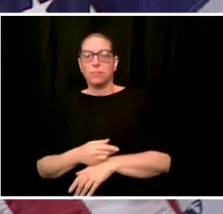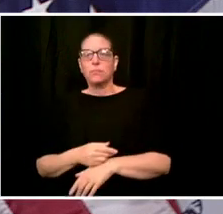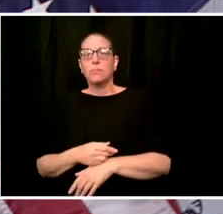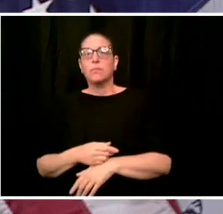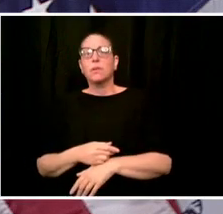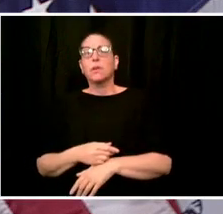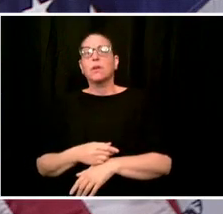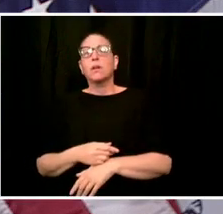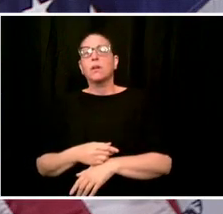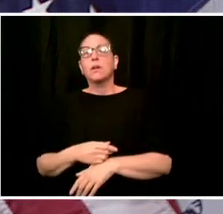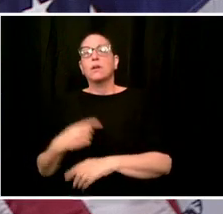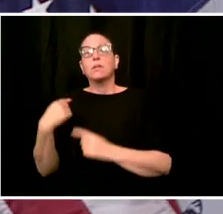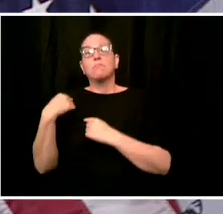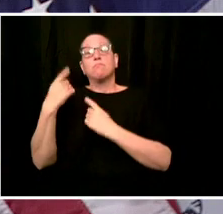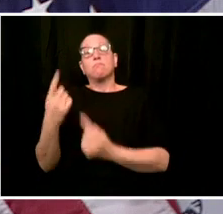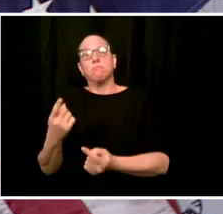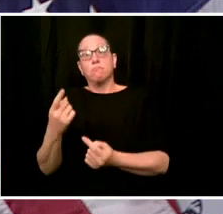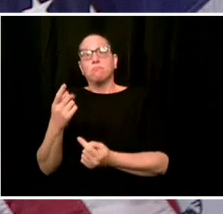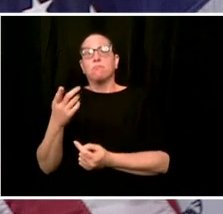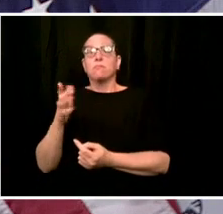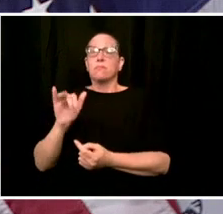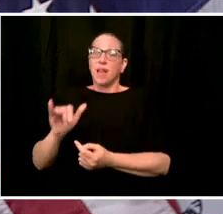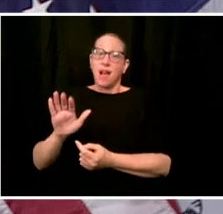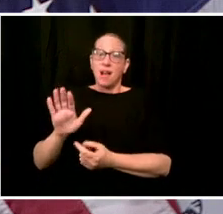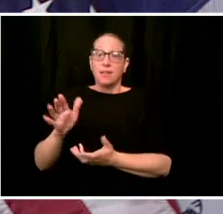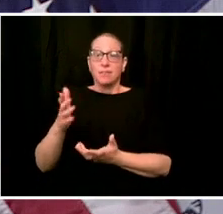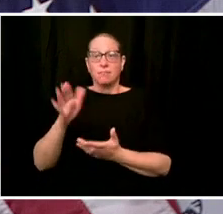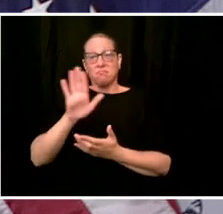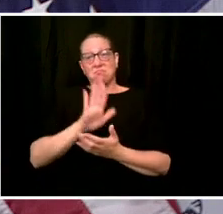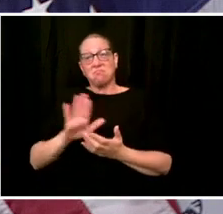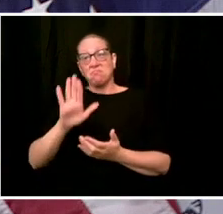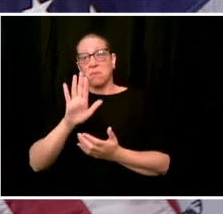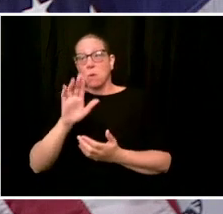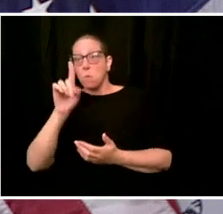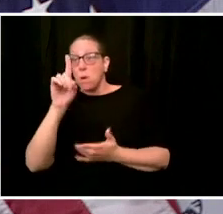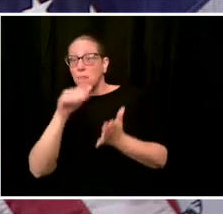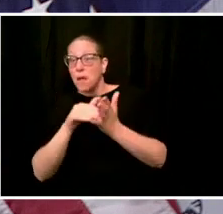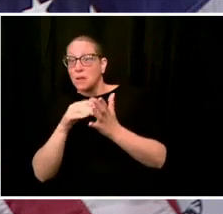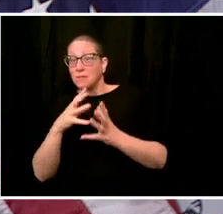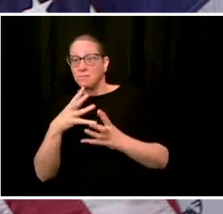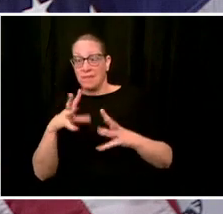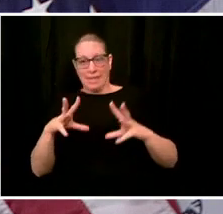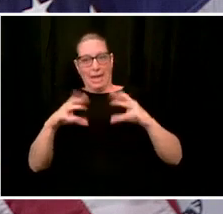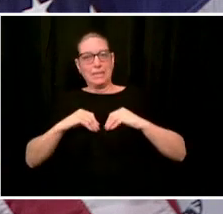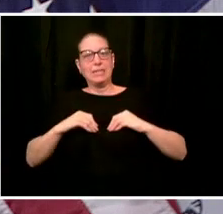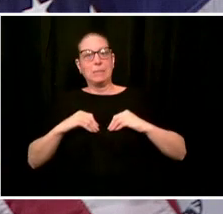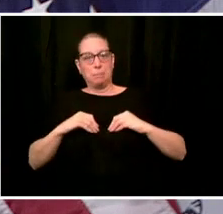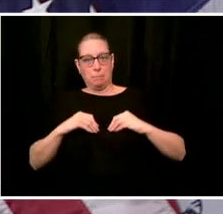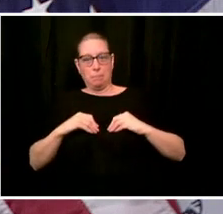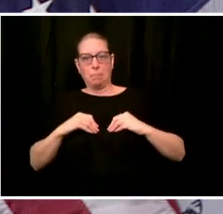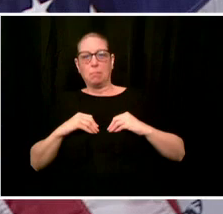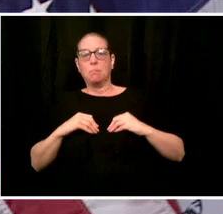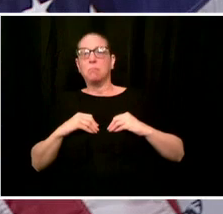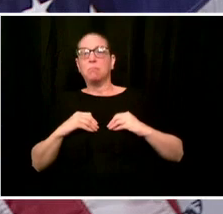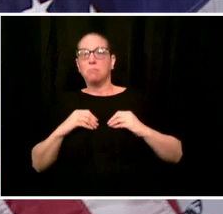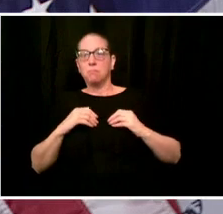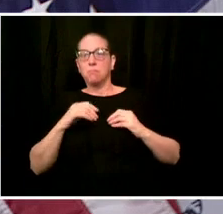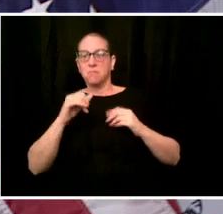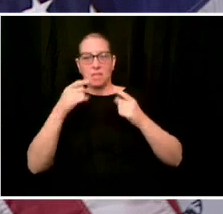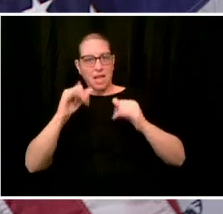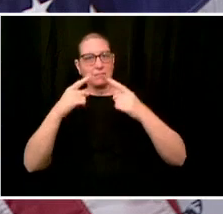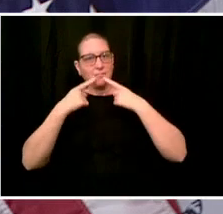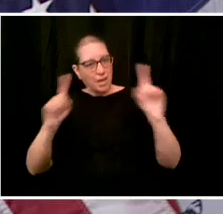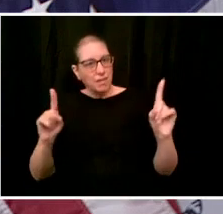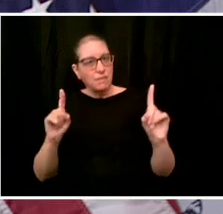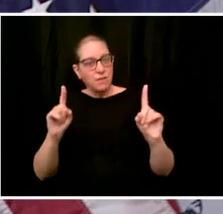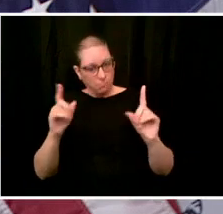accept engagement and come in for anything, that's a victory unto itself. Over time, we're going to be able to see how many of those people stick